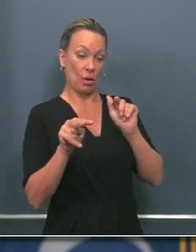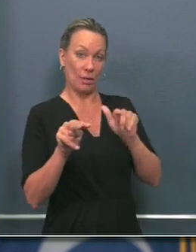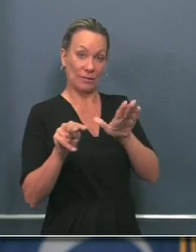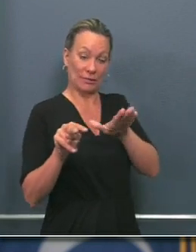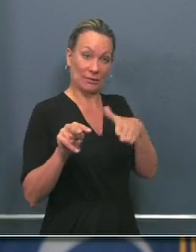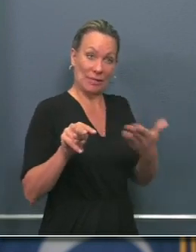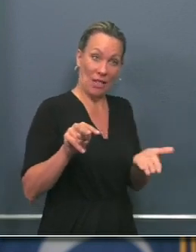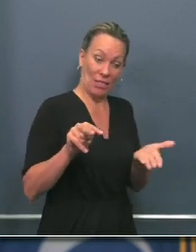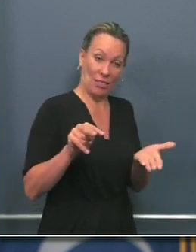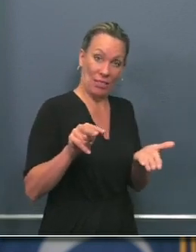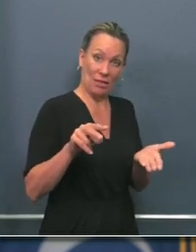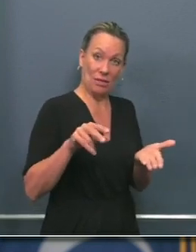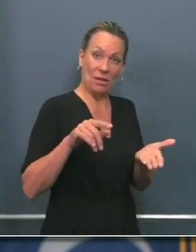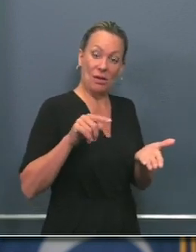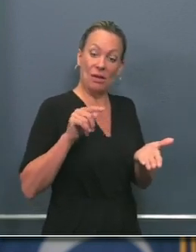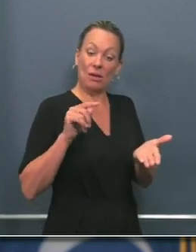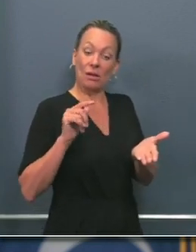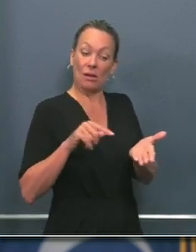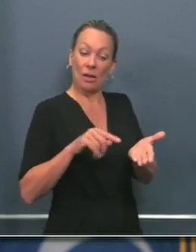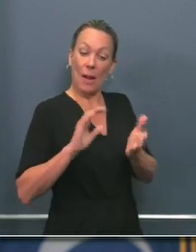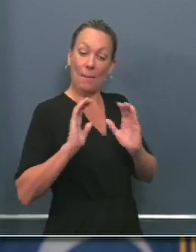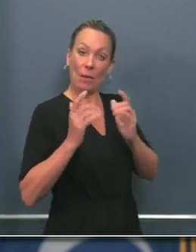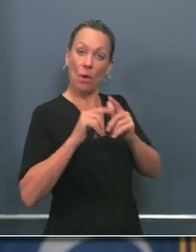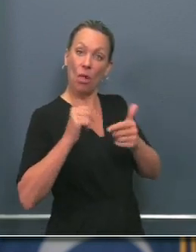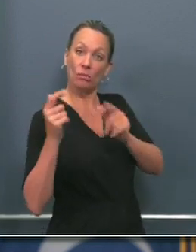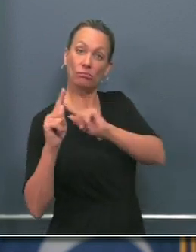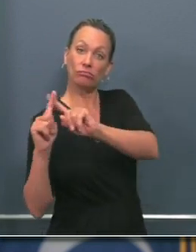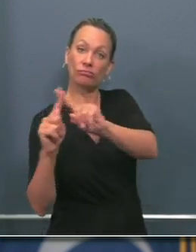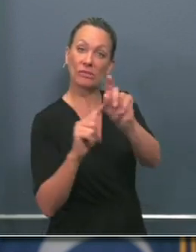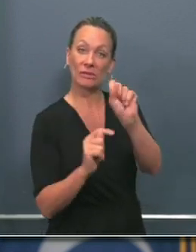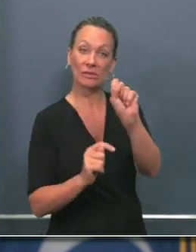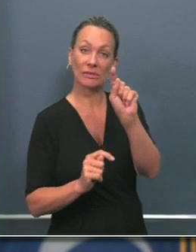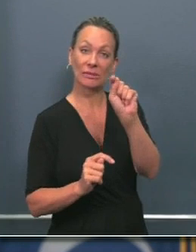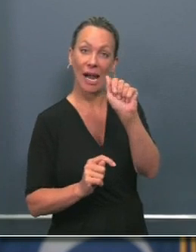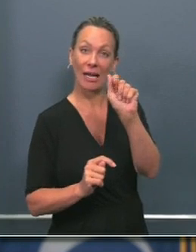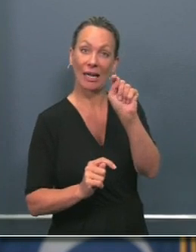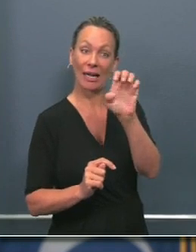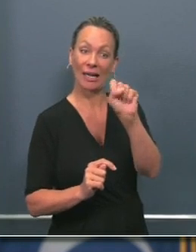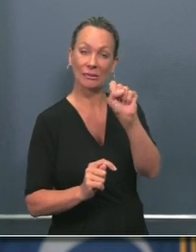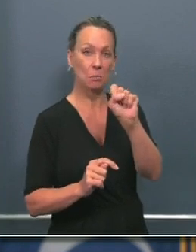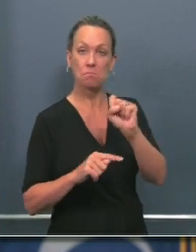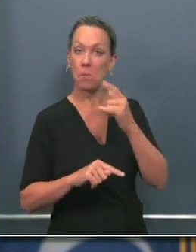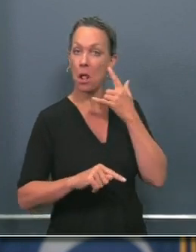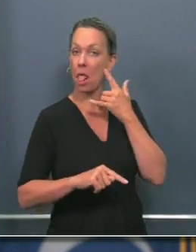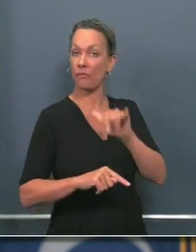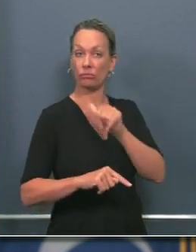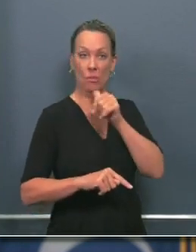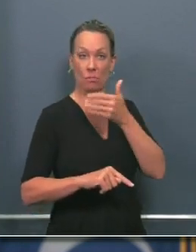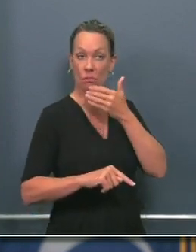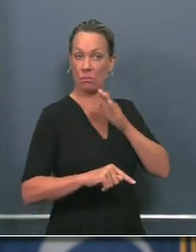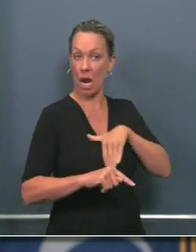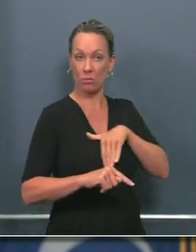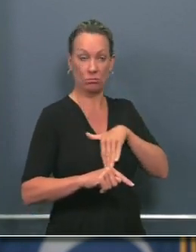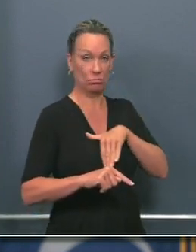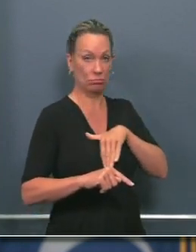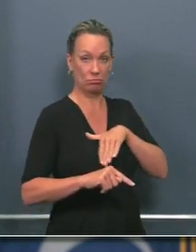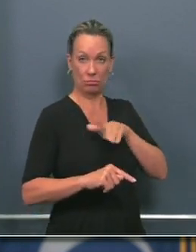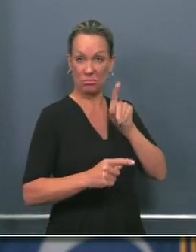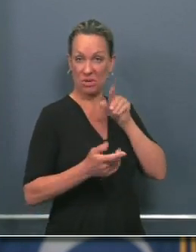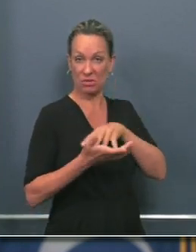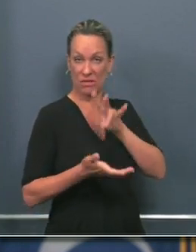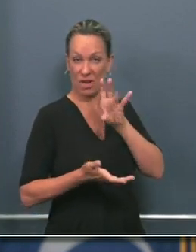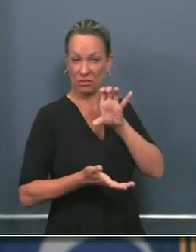pandemic, by no means have we been immune. We have over 3,800 human beings that have lost their lives since the beginning of this